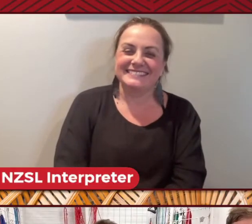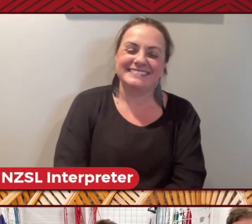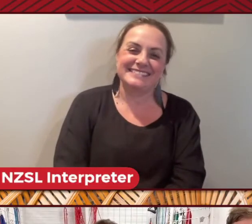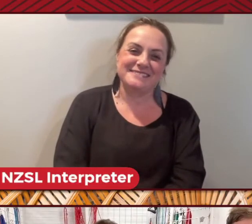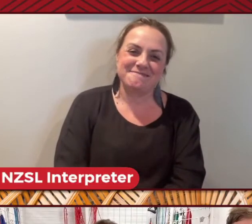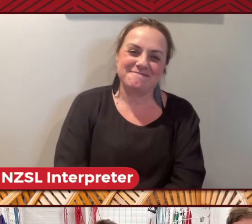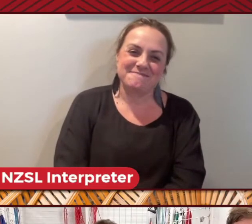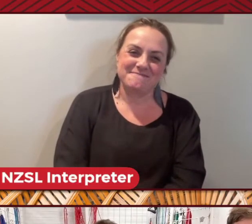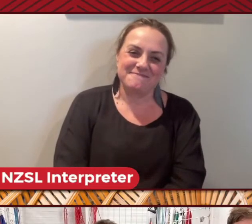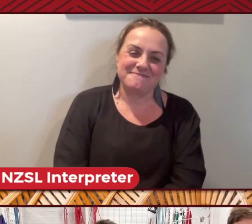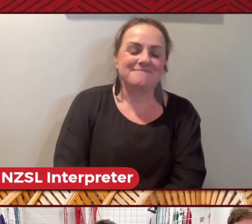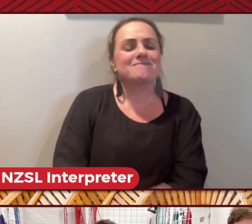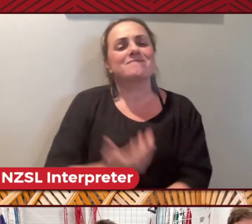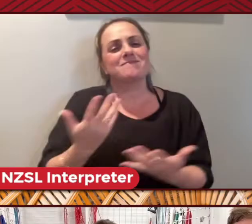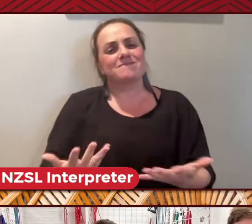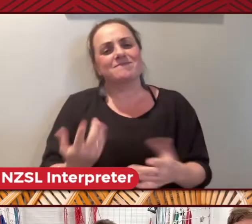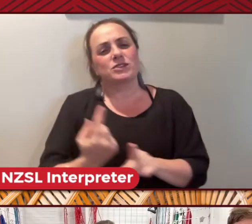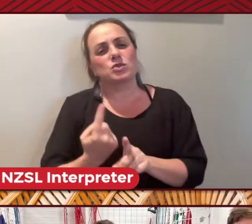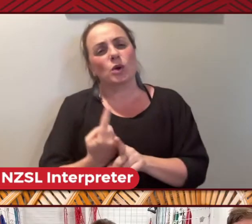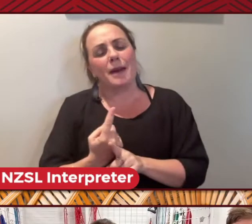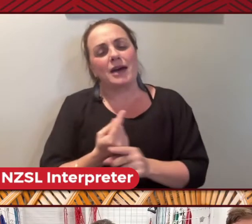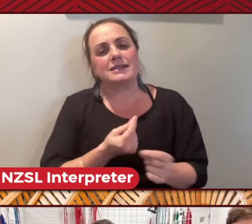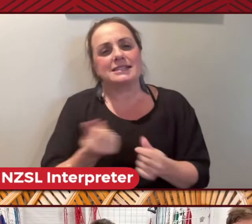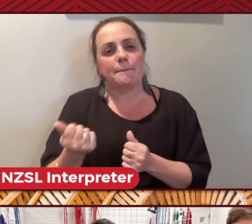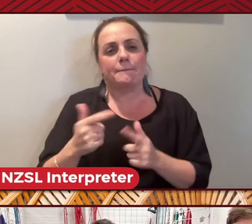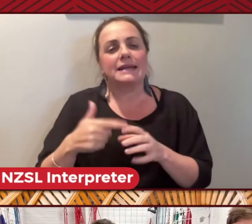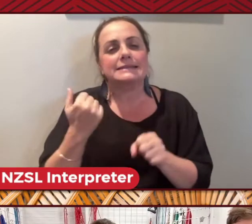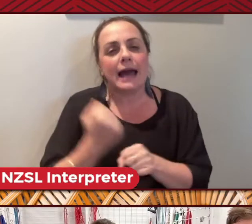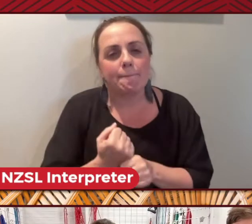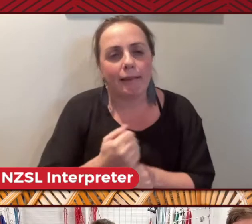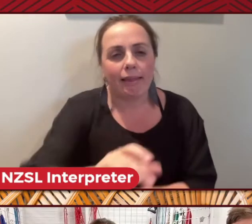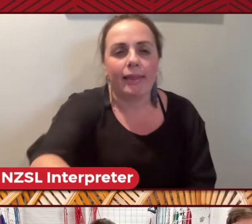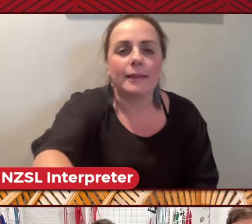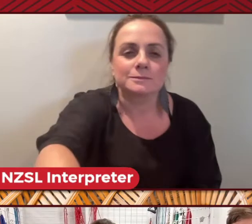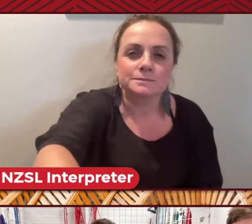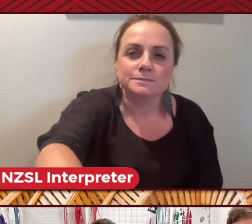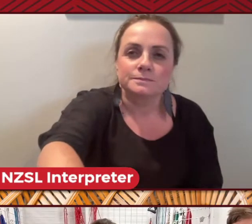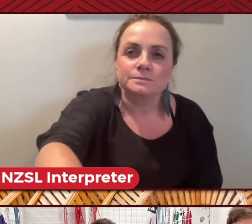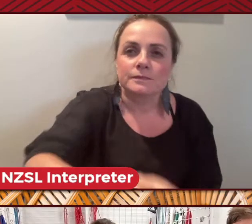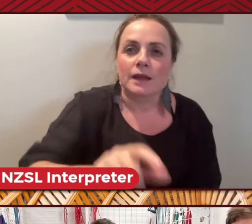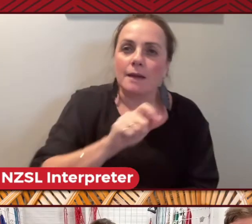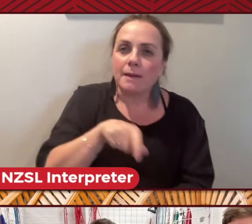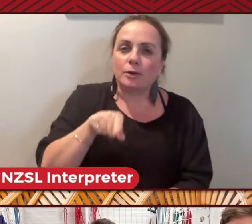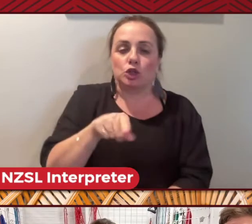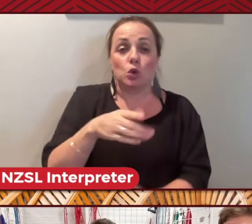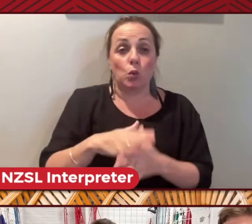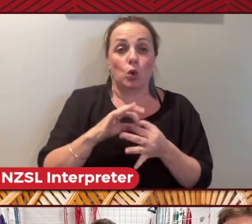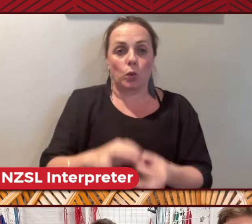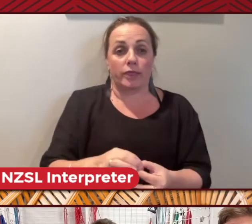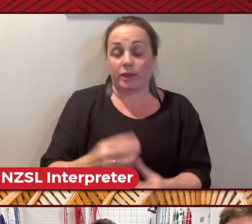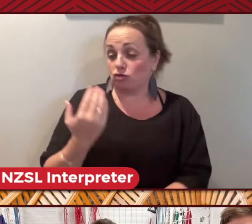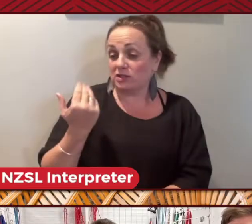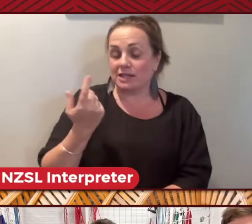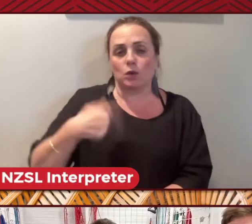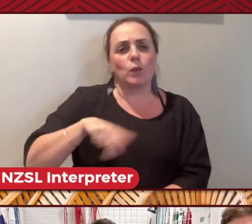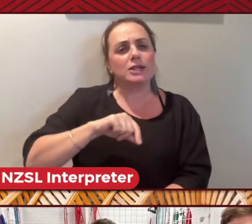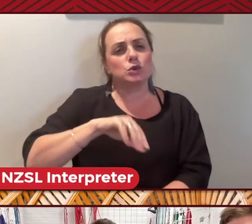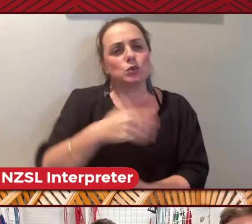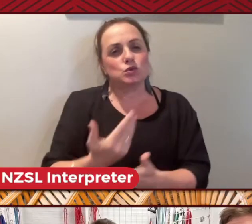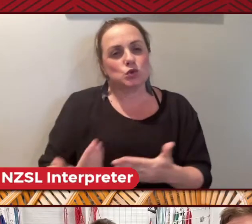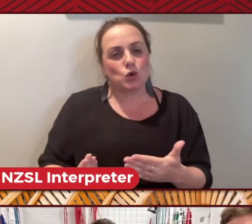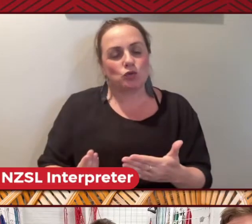So let's talk about some of the examples of people that you've worked with. And we recently just did a story